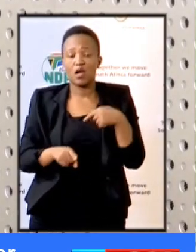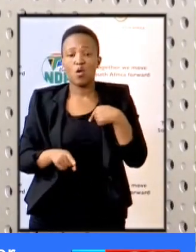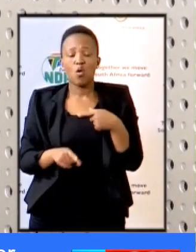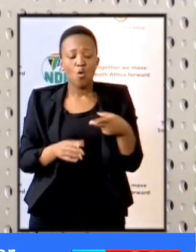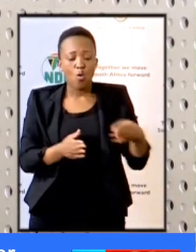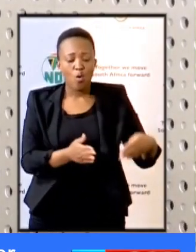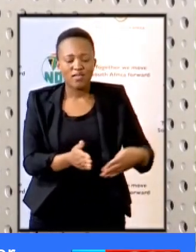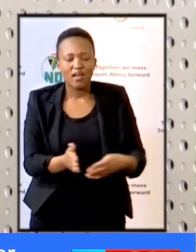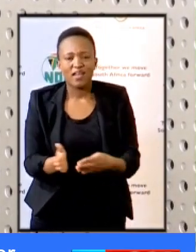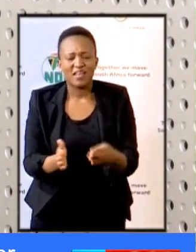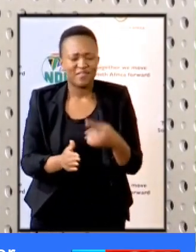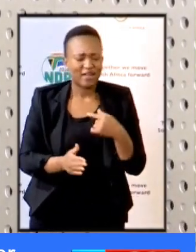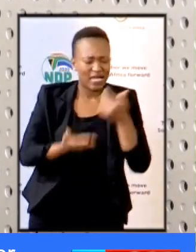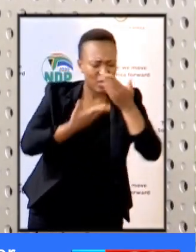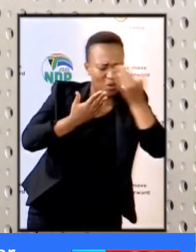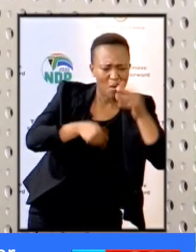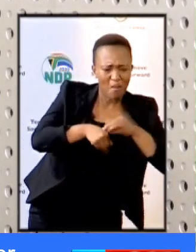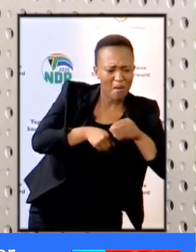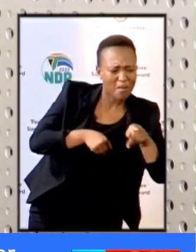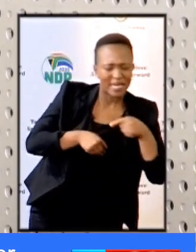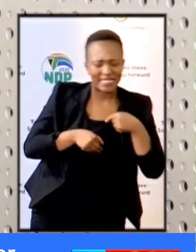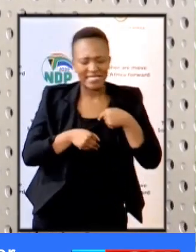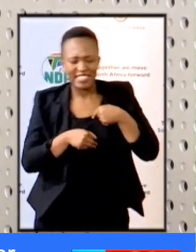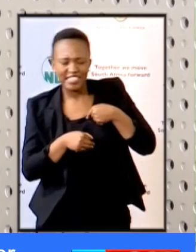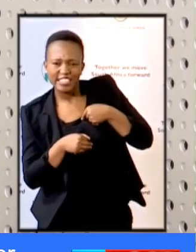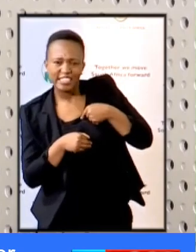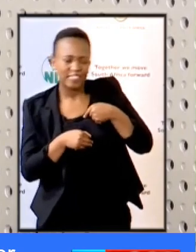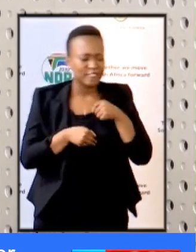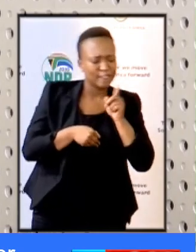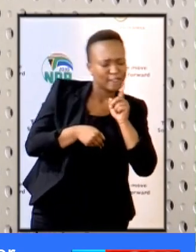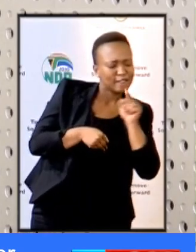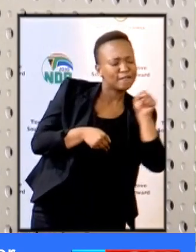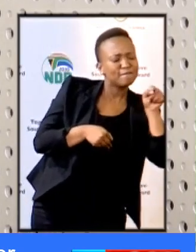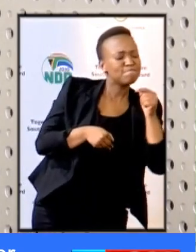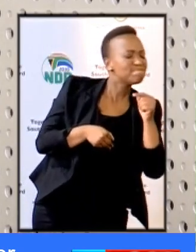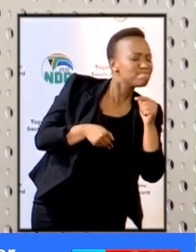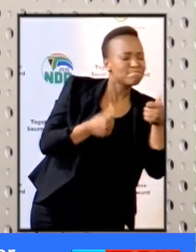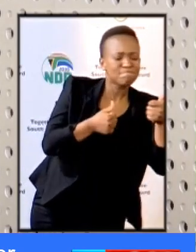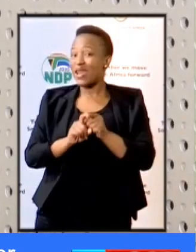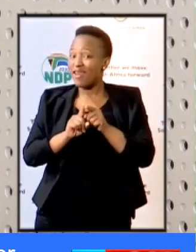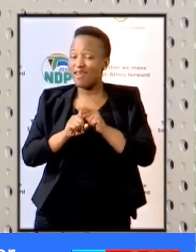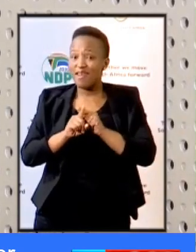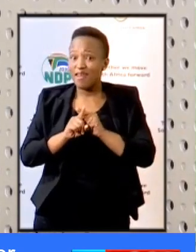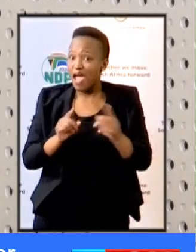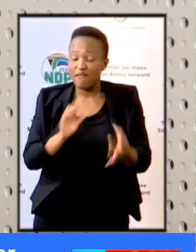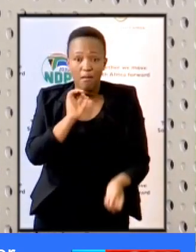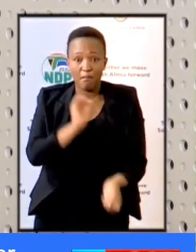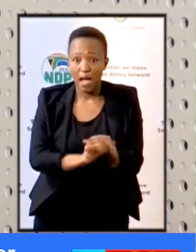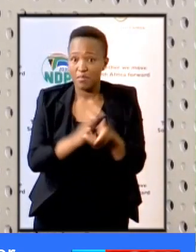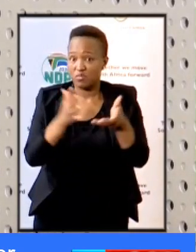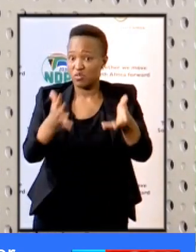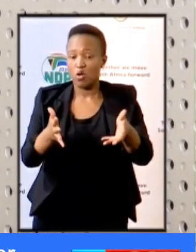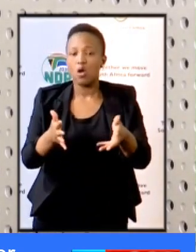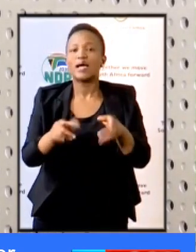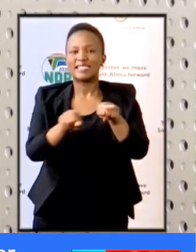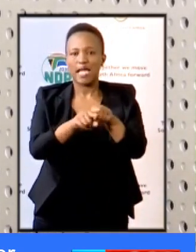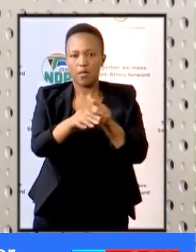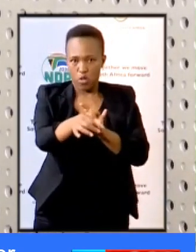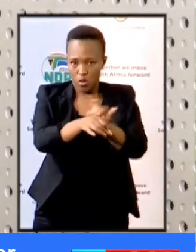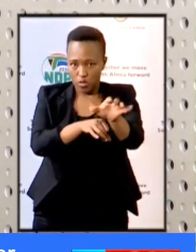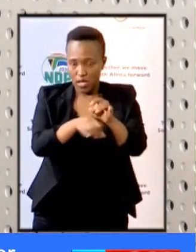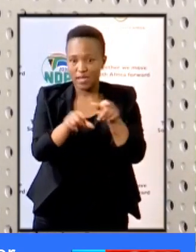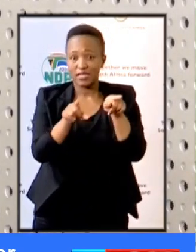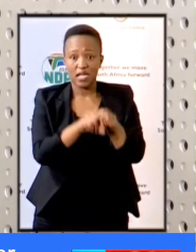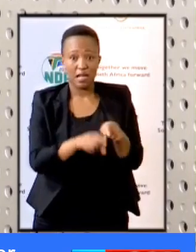umfula abangakaze bawele sifuna amatshe ukuthi angaphi ngehead. That is why we consult, as also